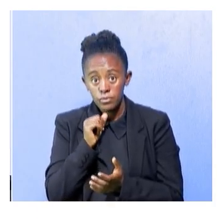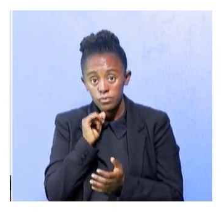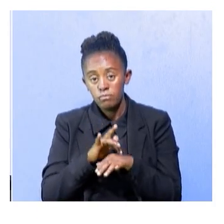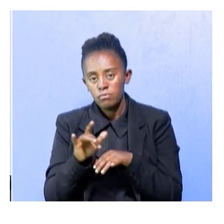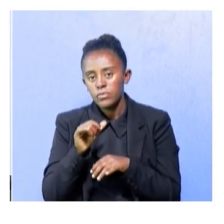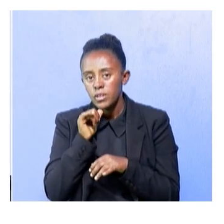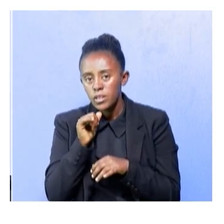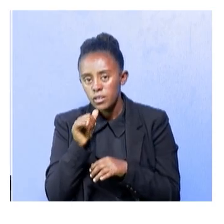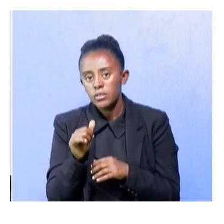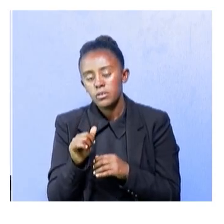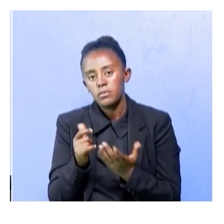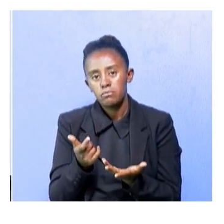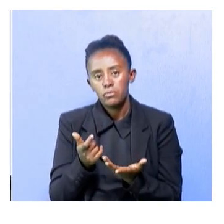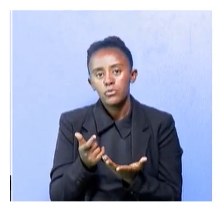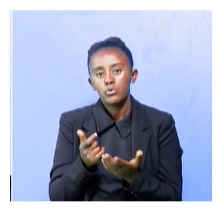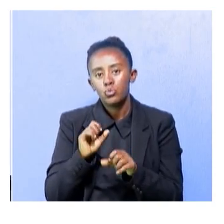everybody